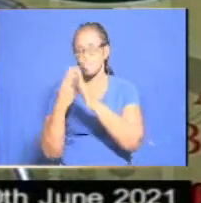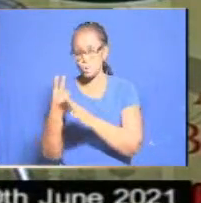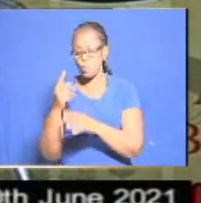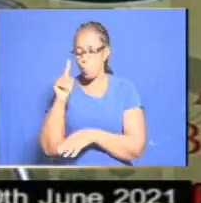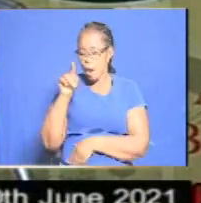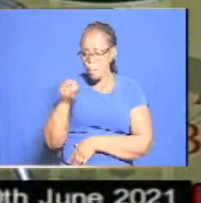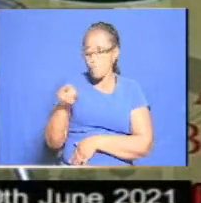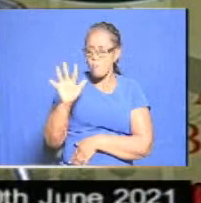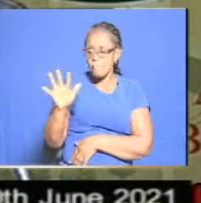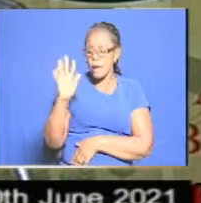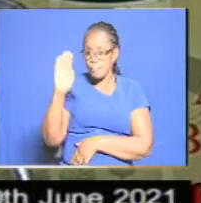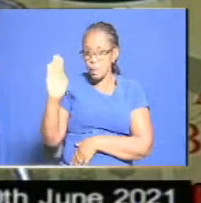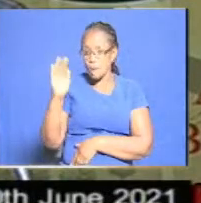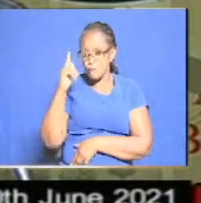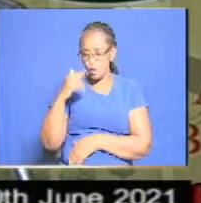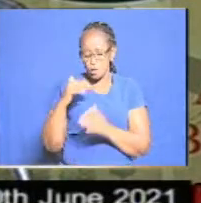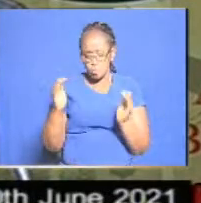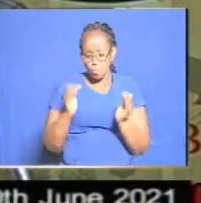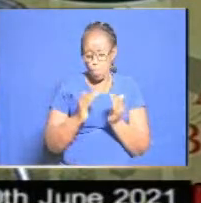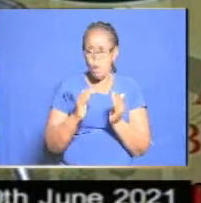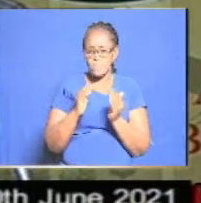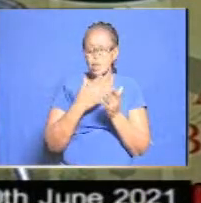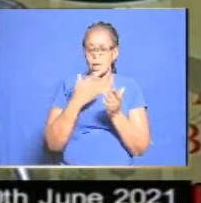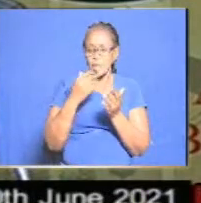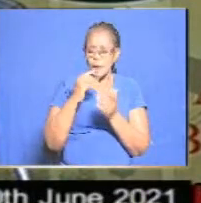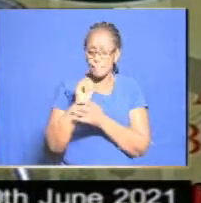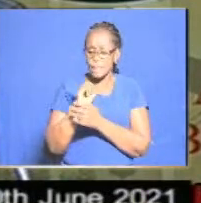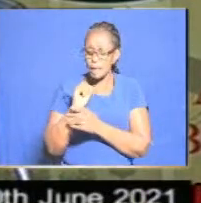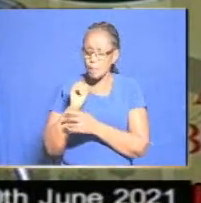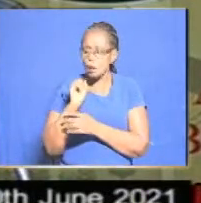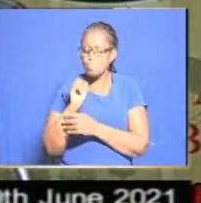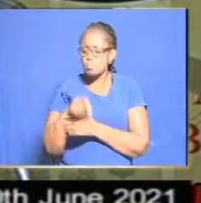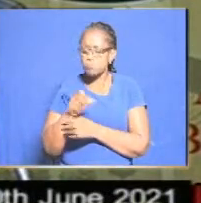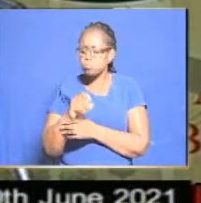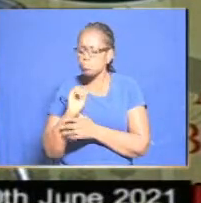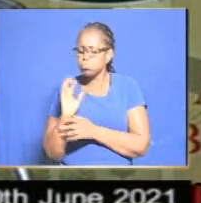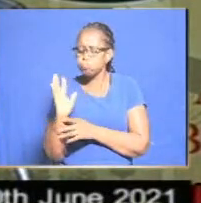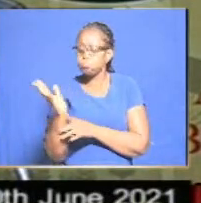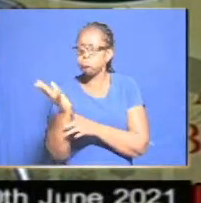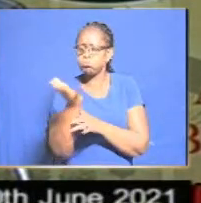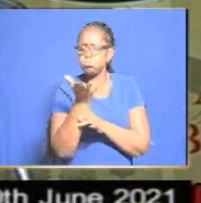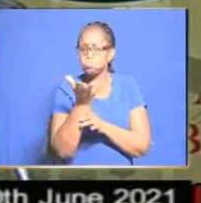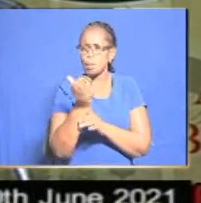₱1.5 billion for the small-scale irrigation and value addition project, and